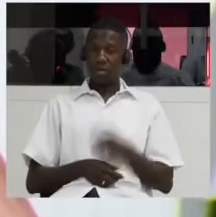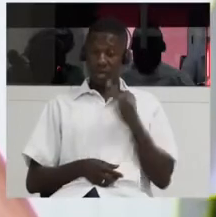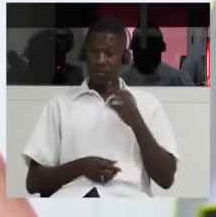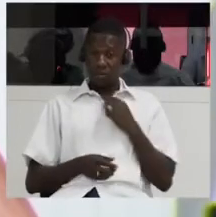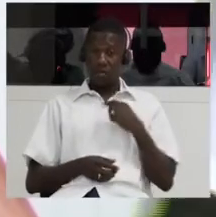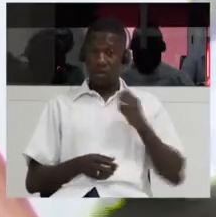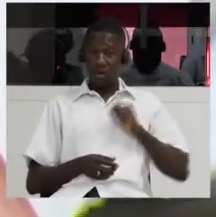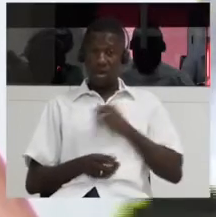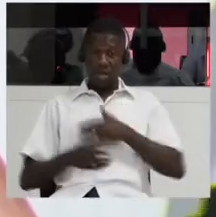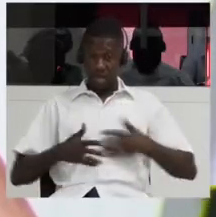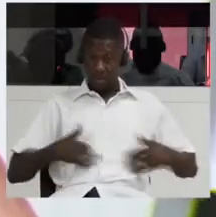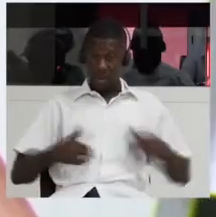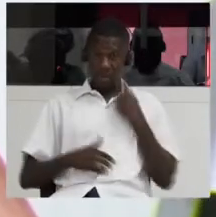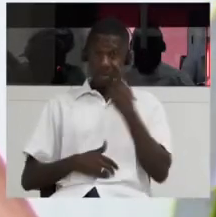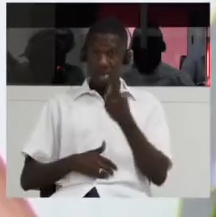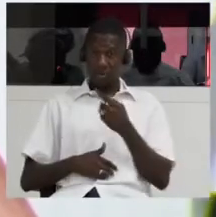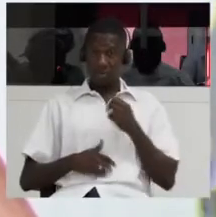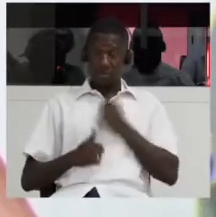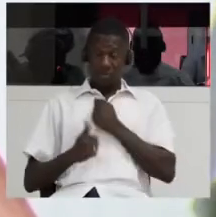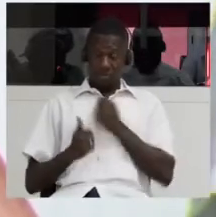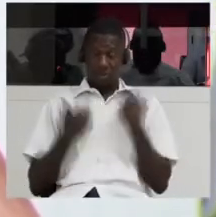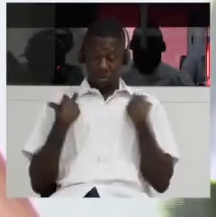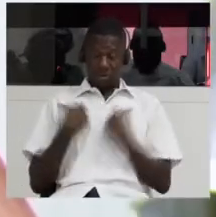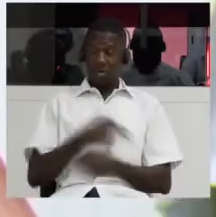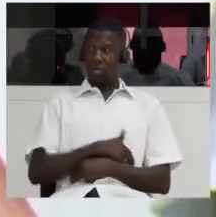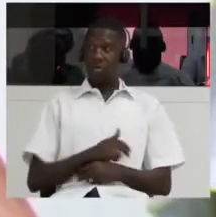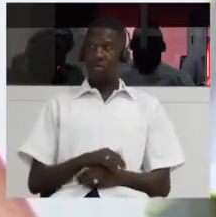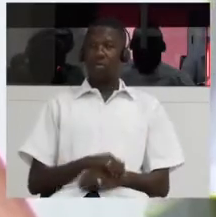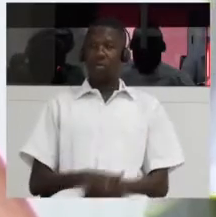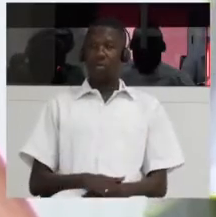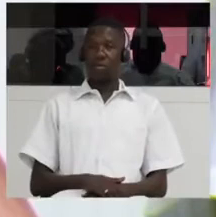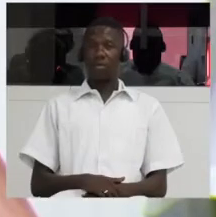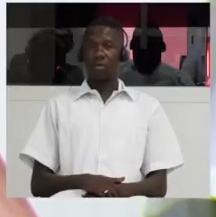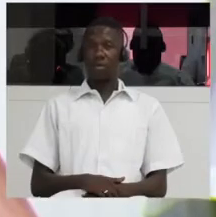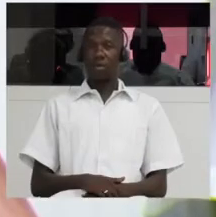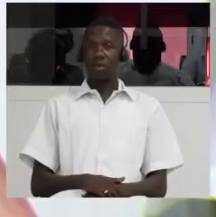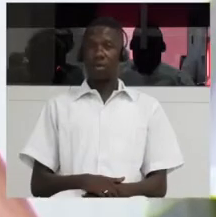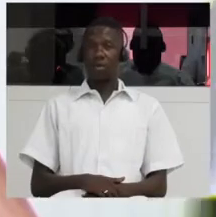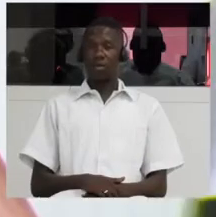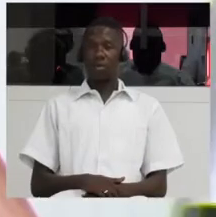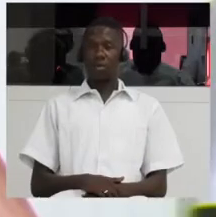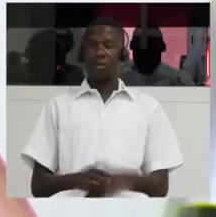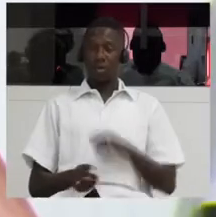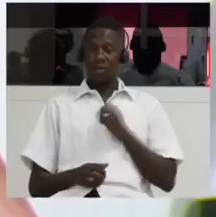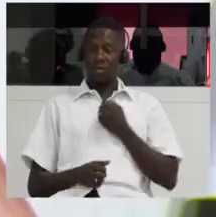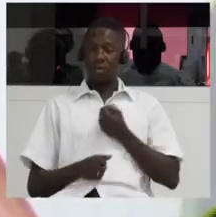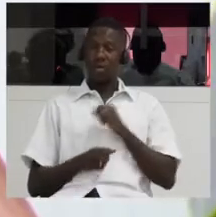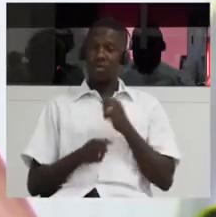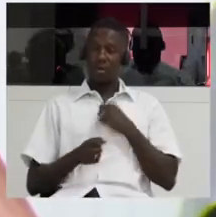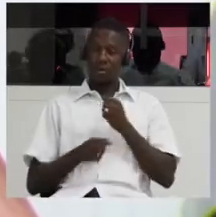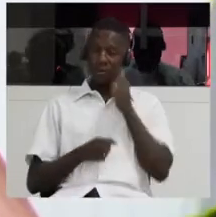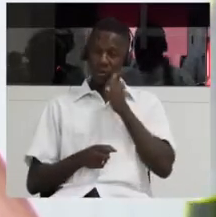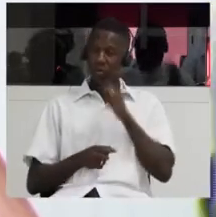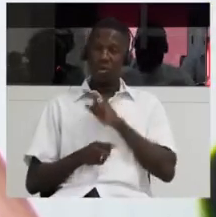also help me not to use the loader. The loader can do something else. So that makes it easy for one person